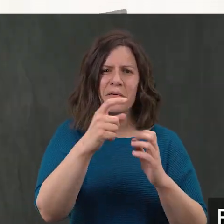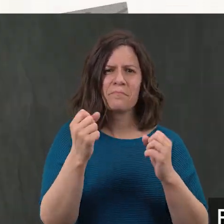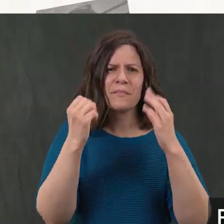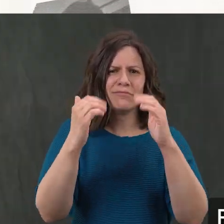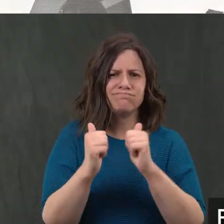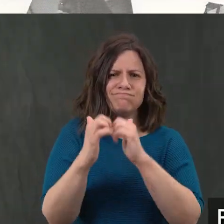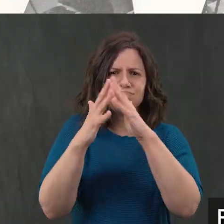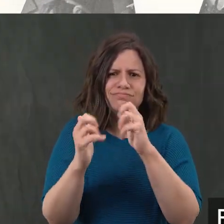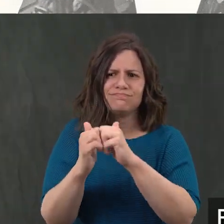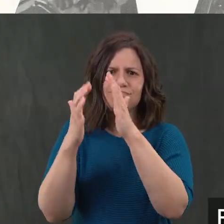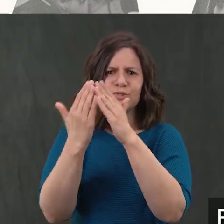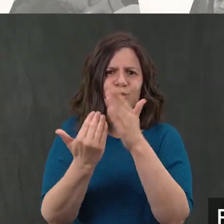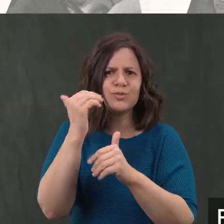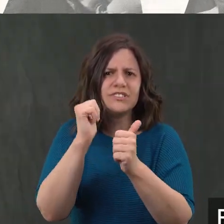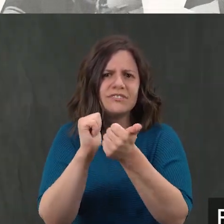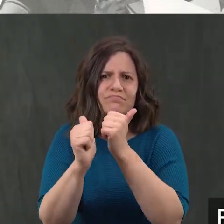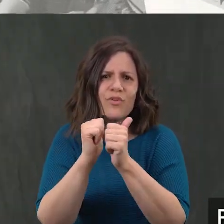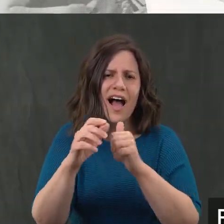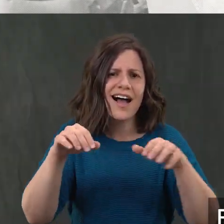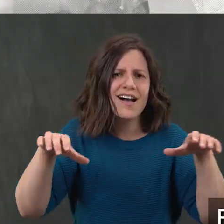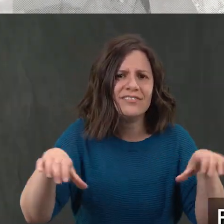there were many new sports and activities,